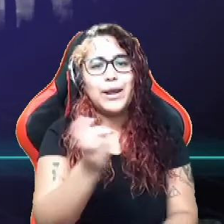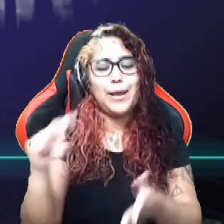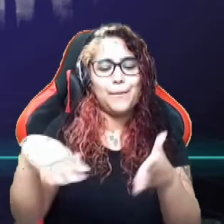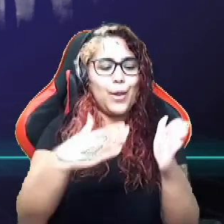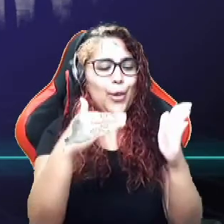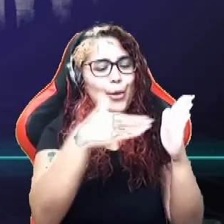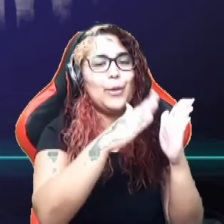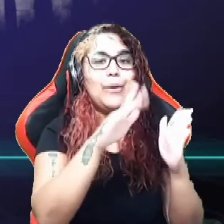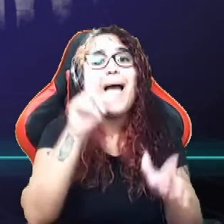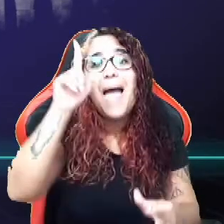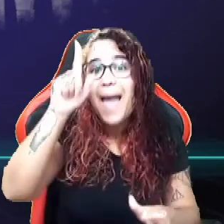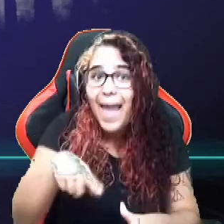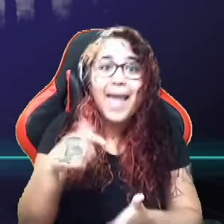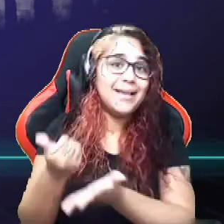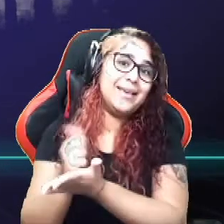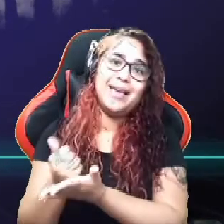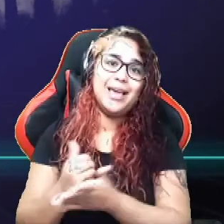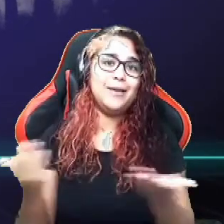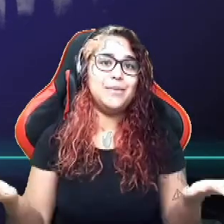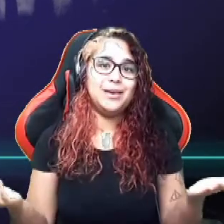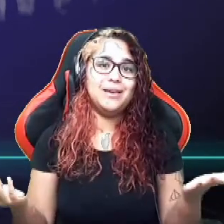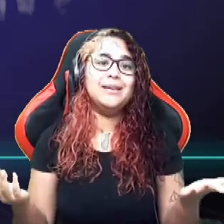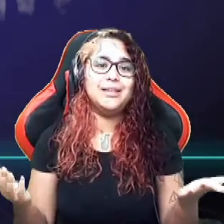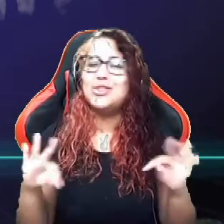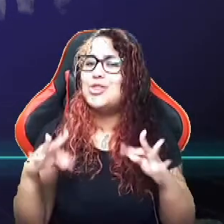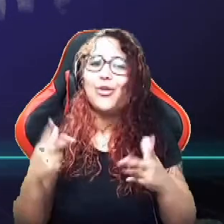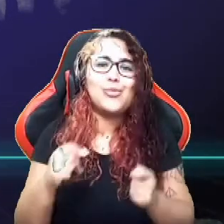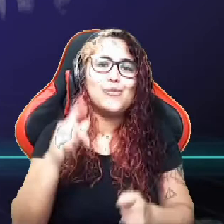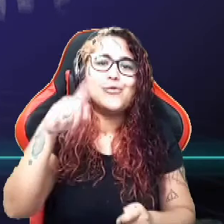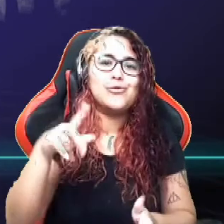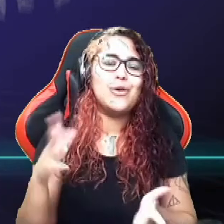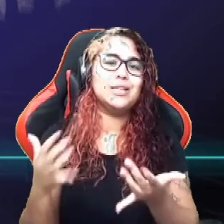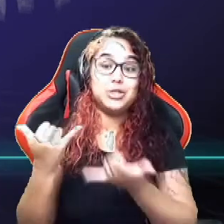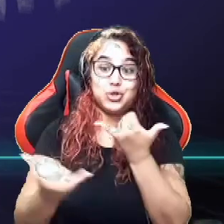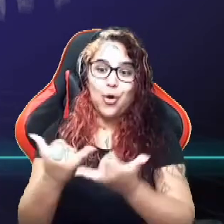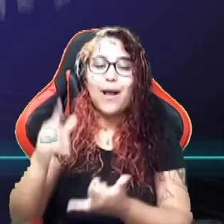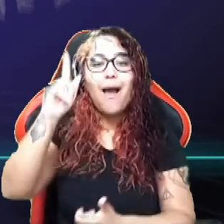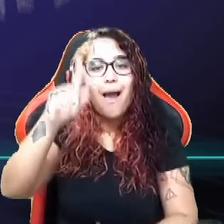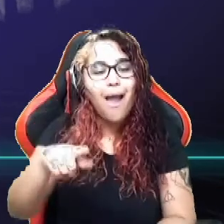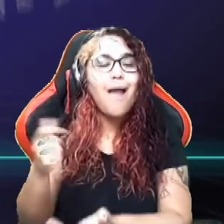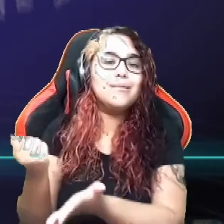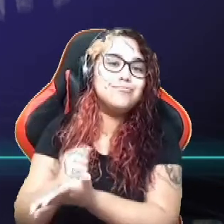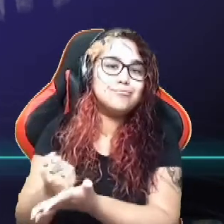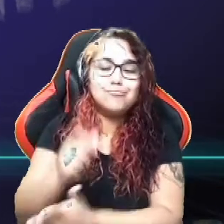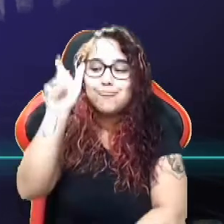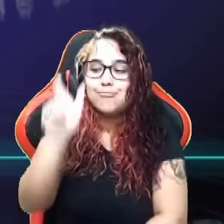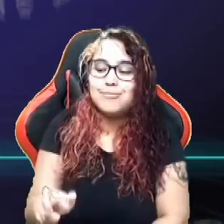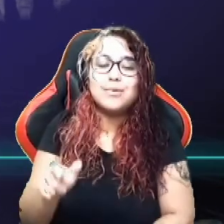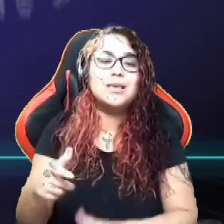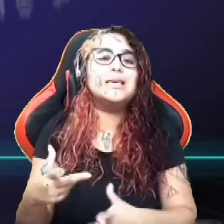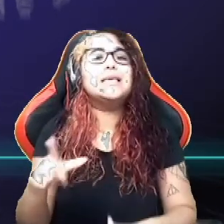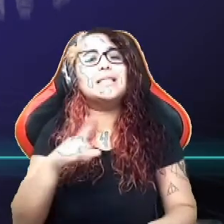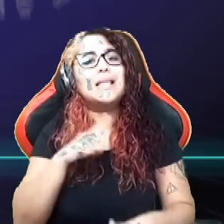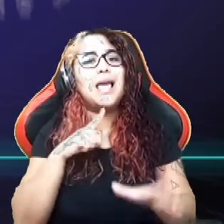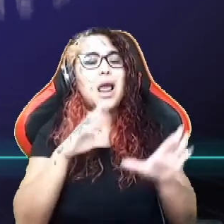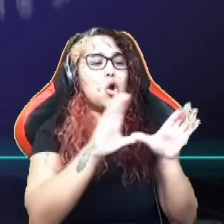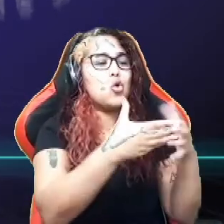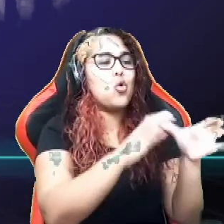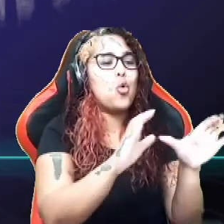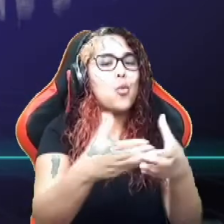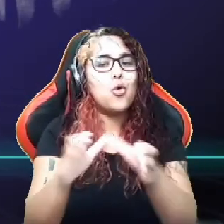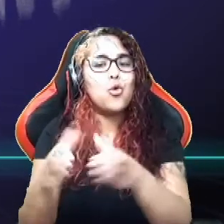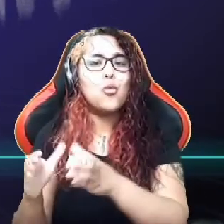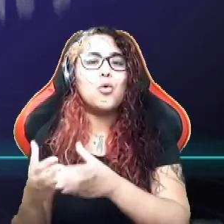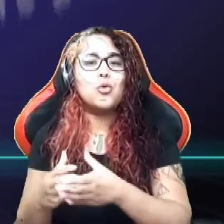game. All of these people are gamers. Don't forget that we have different niches in this